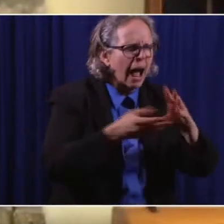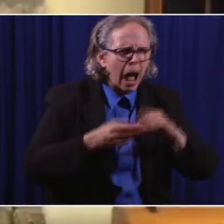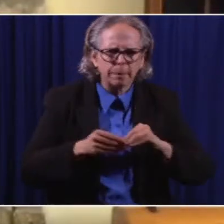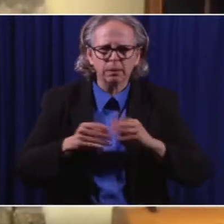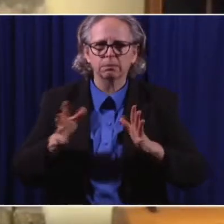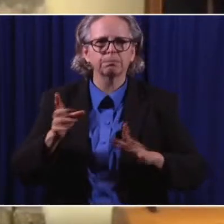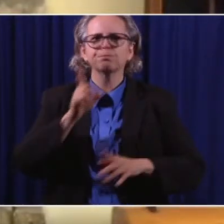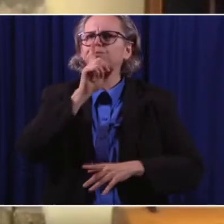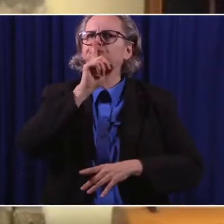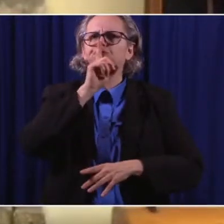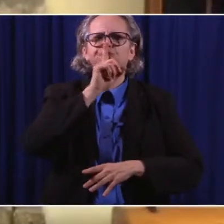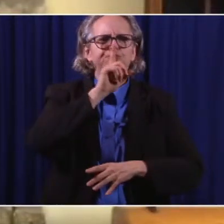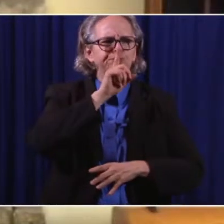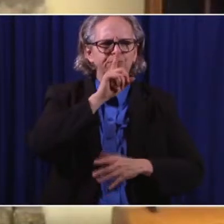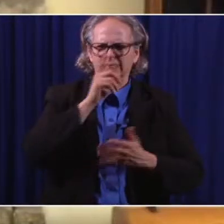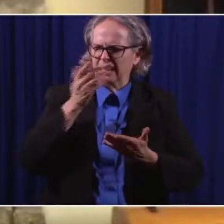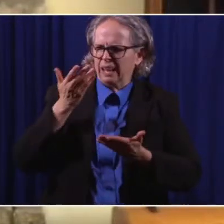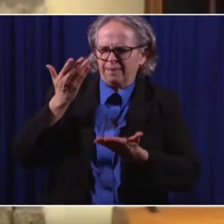the